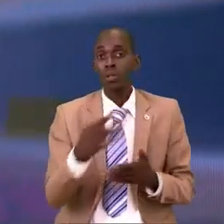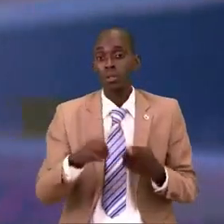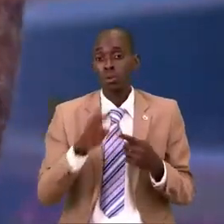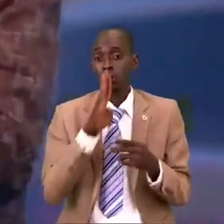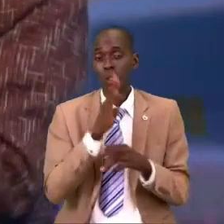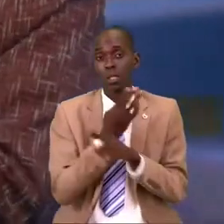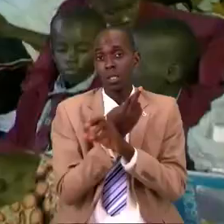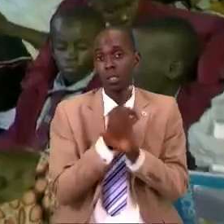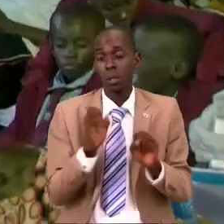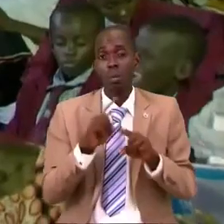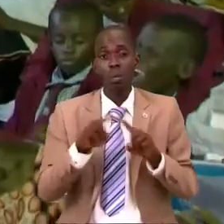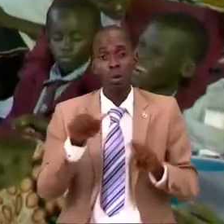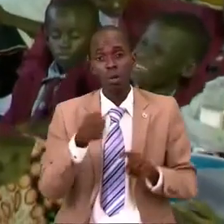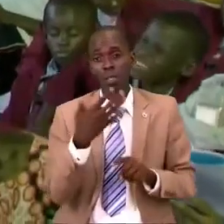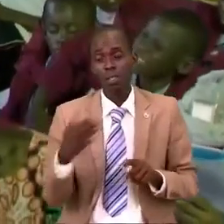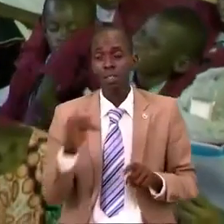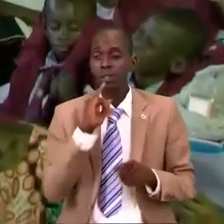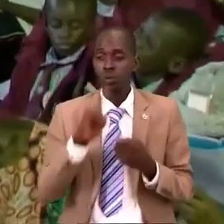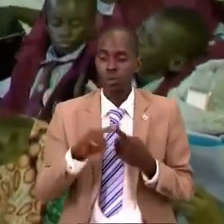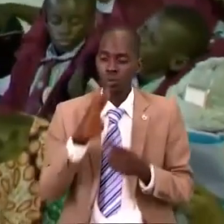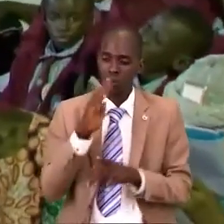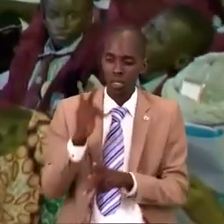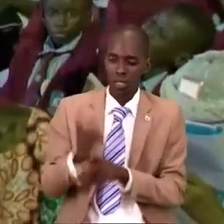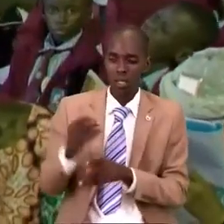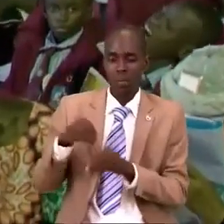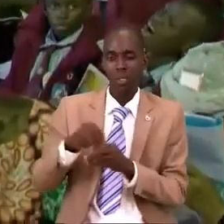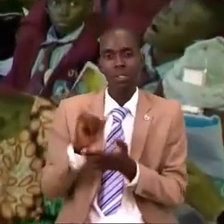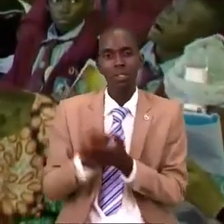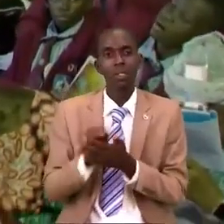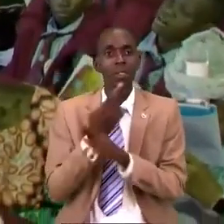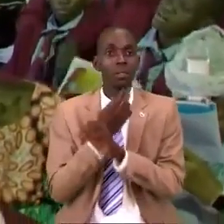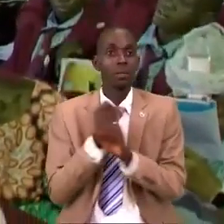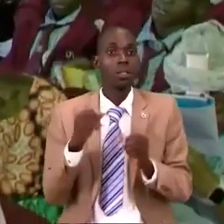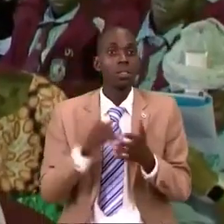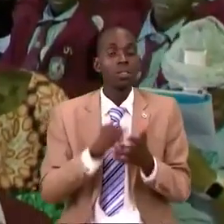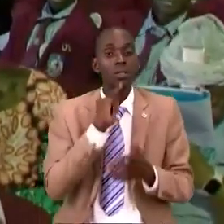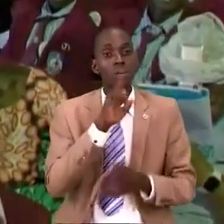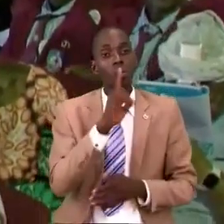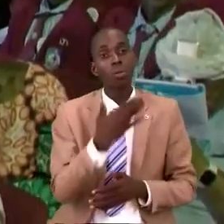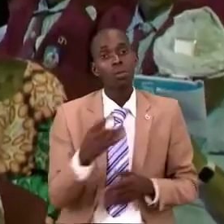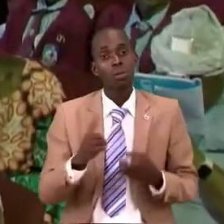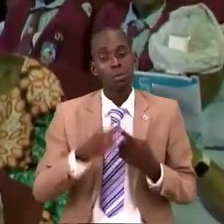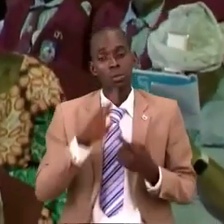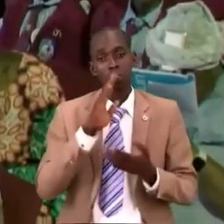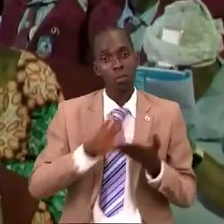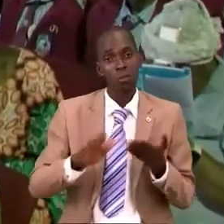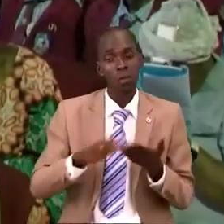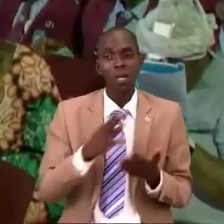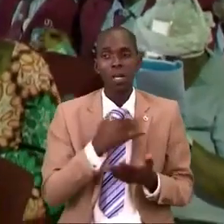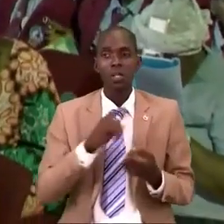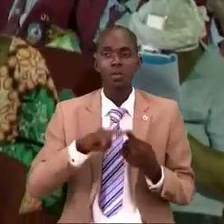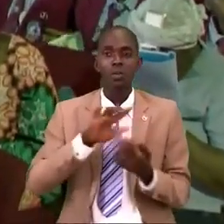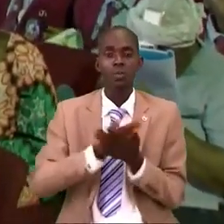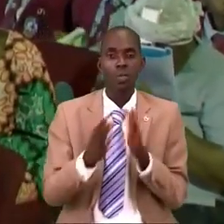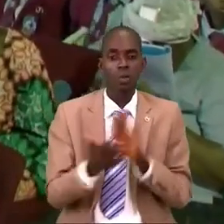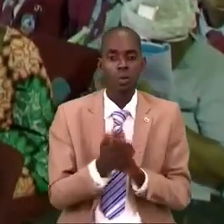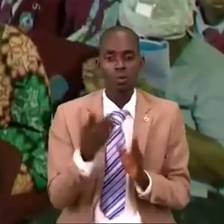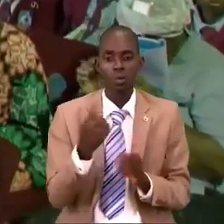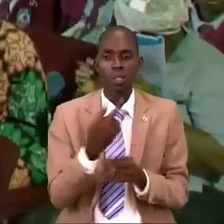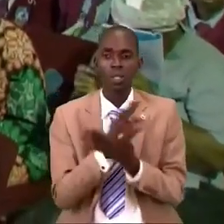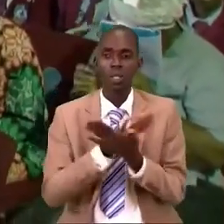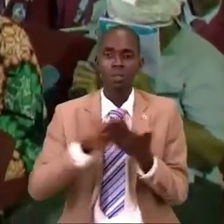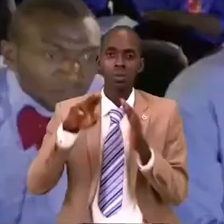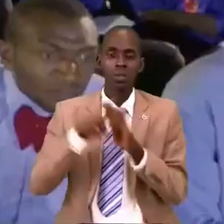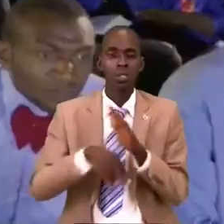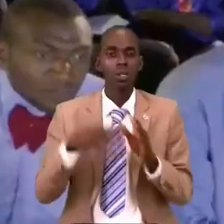the righteousness of God in Christ and to be kept in that righteousness. It's one thing to be